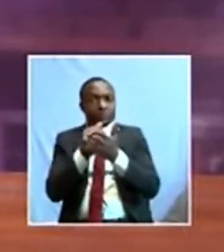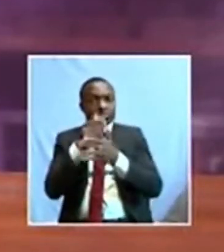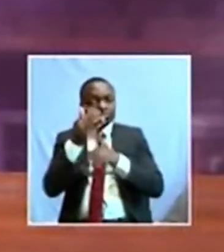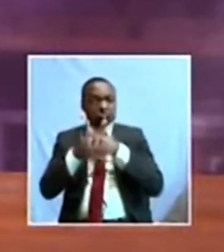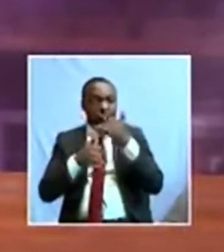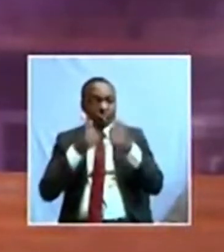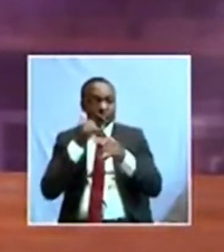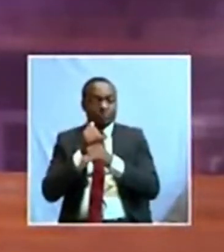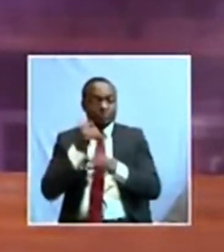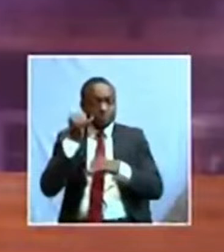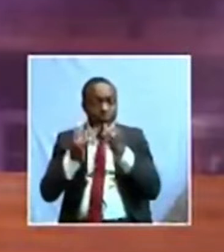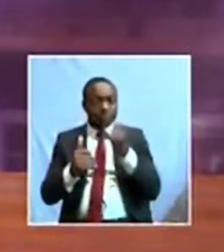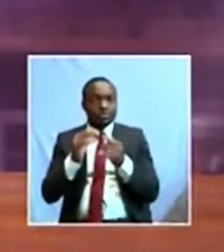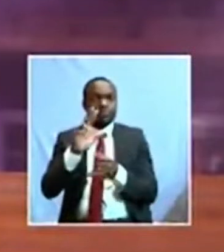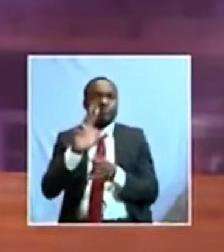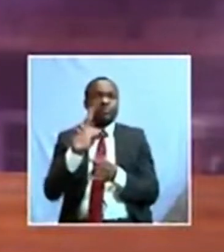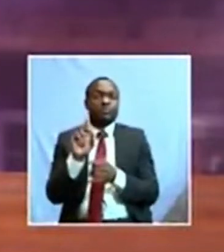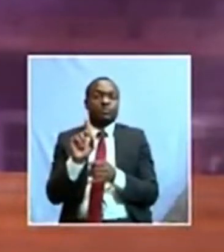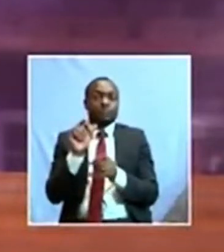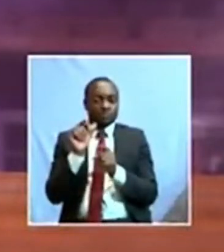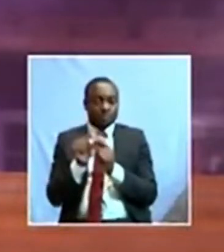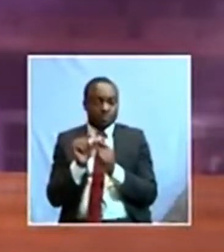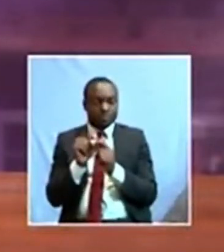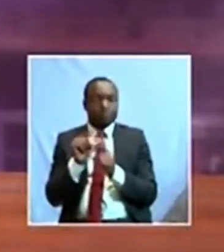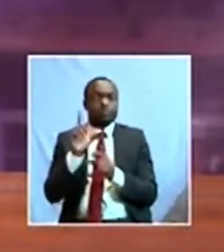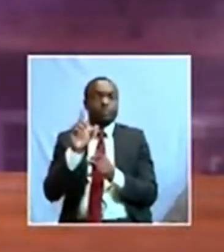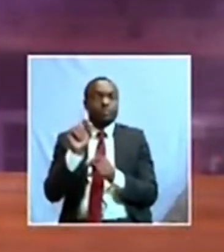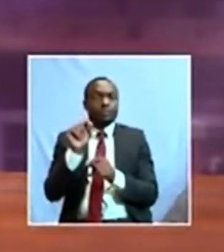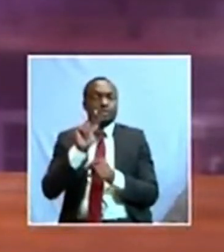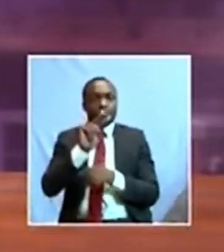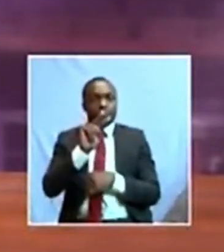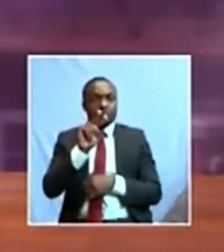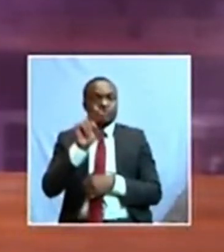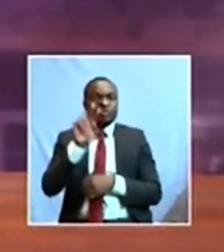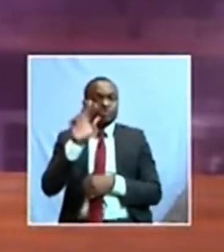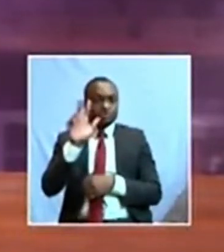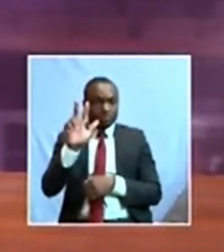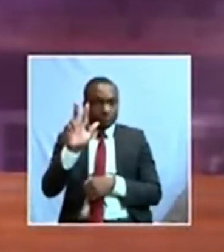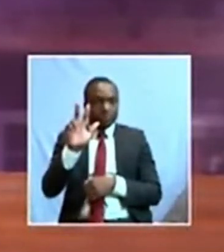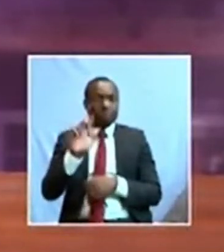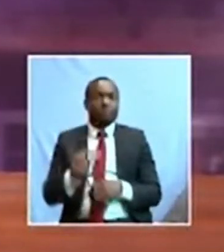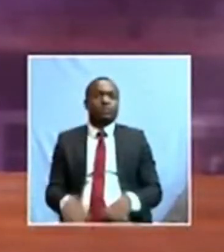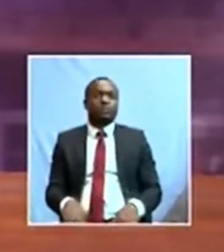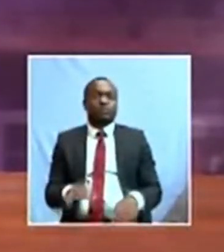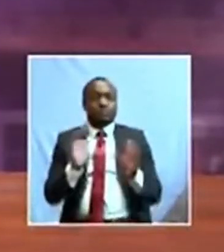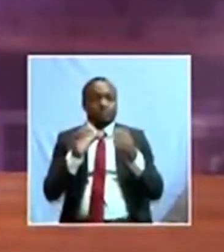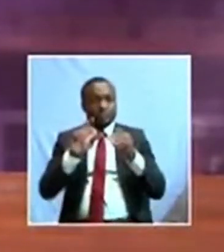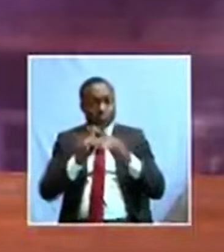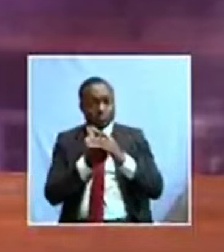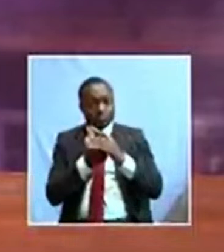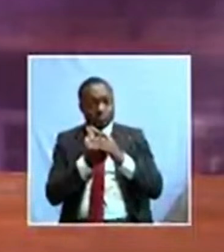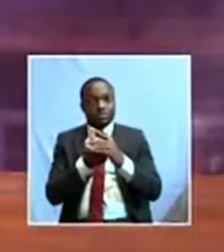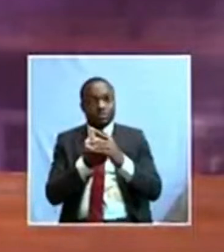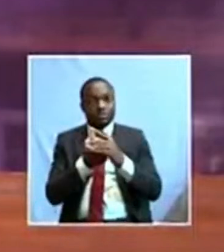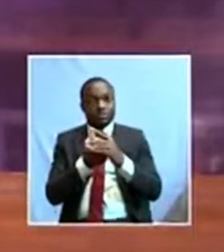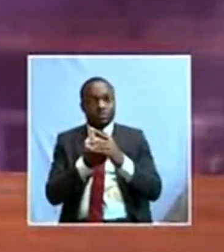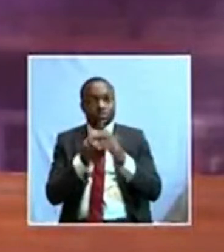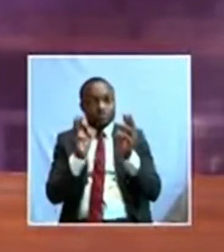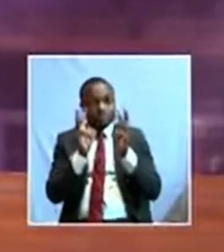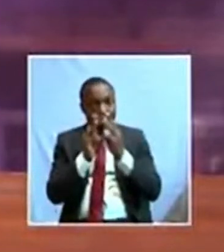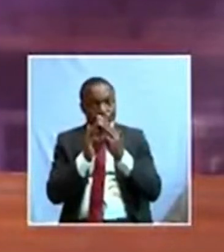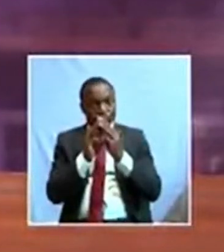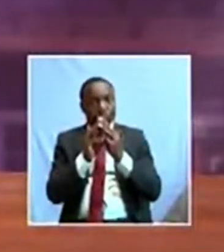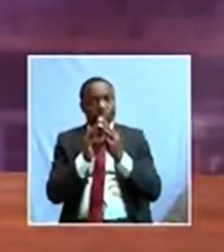year ended 31st December 2023. The committee started receiving its submissions